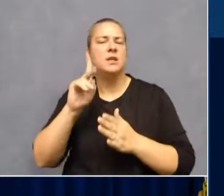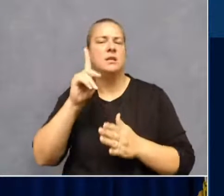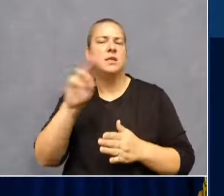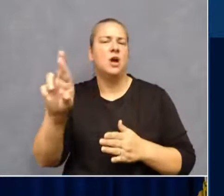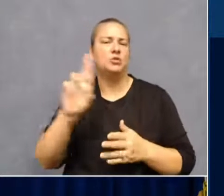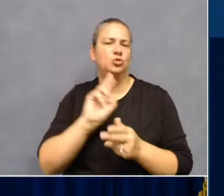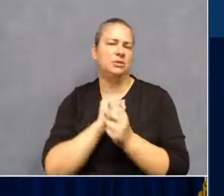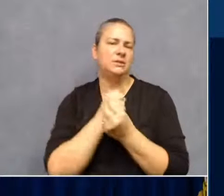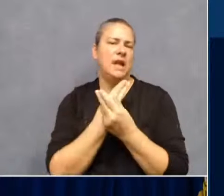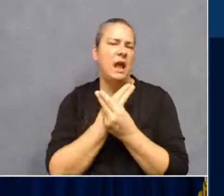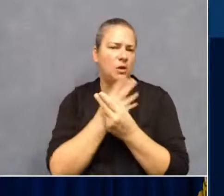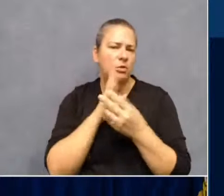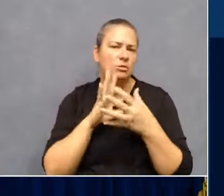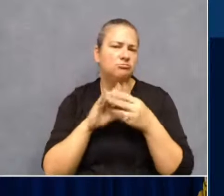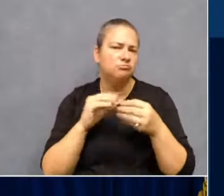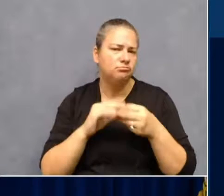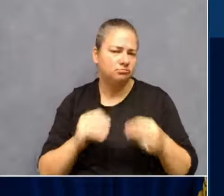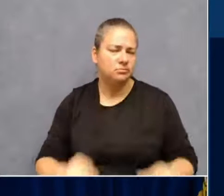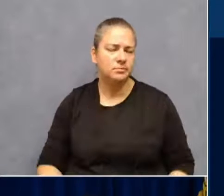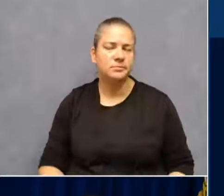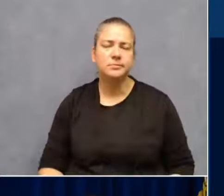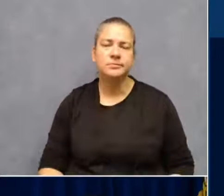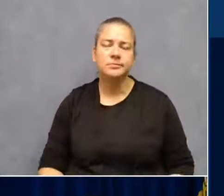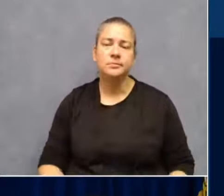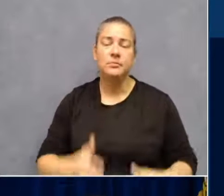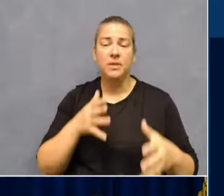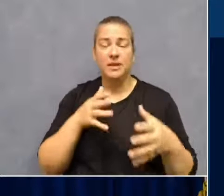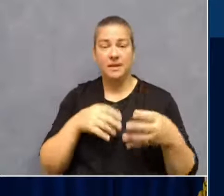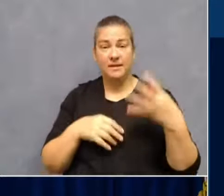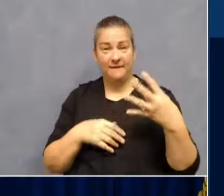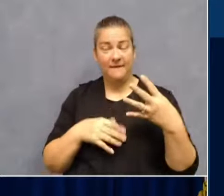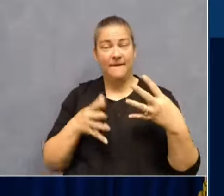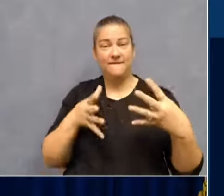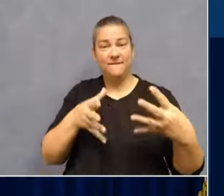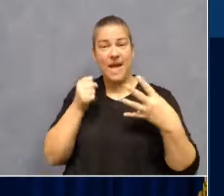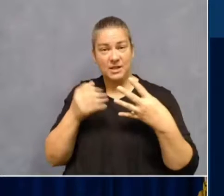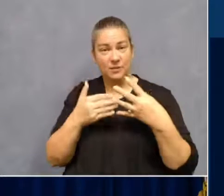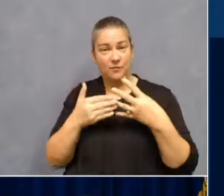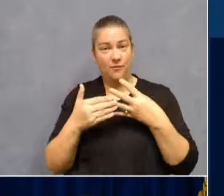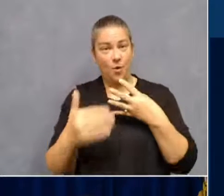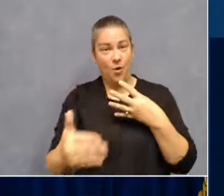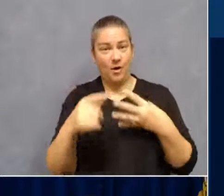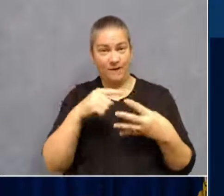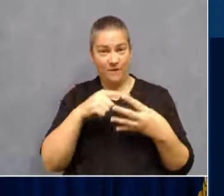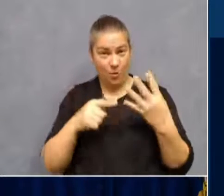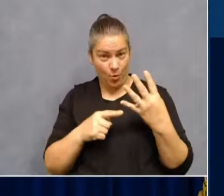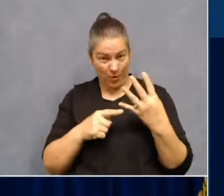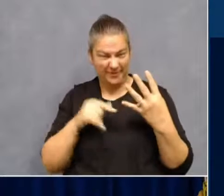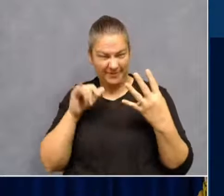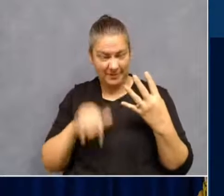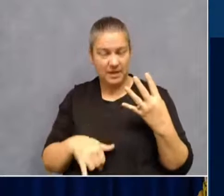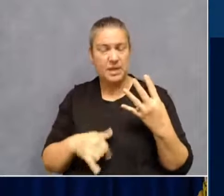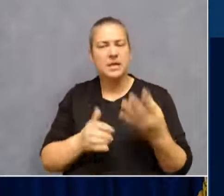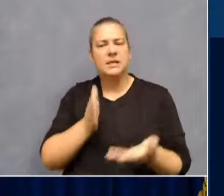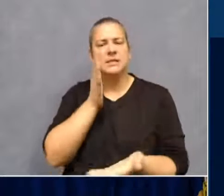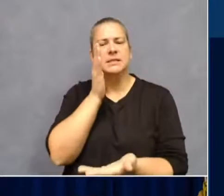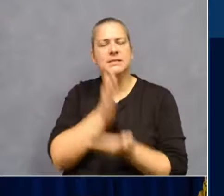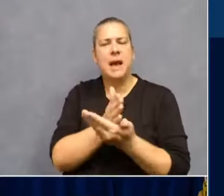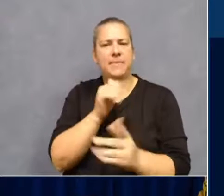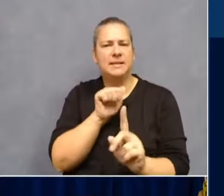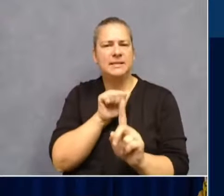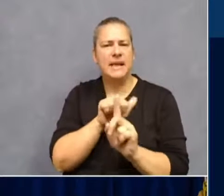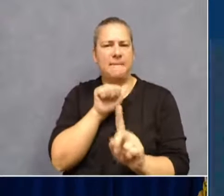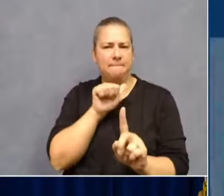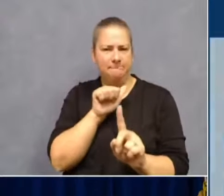our Fast Four at 4 starts with stopping scams. So Thanksgiving and